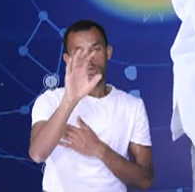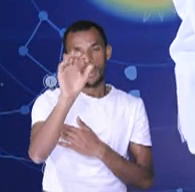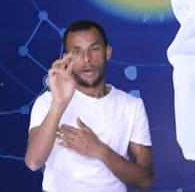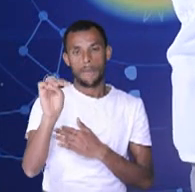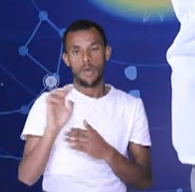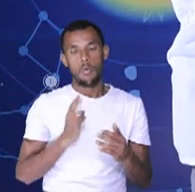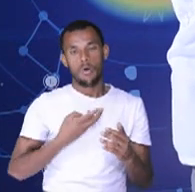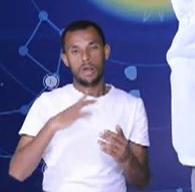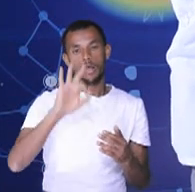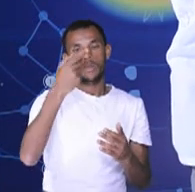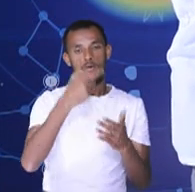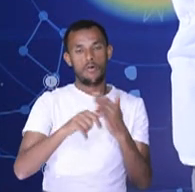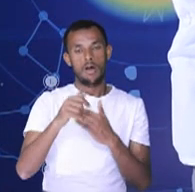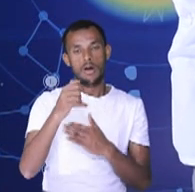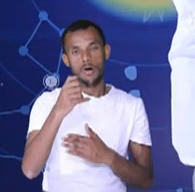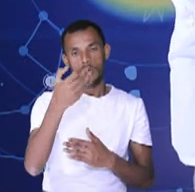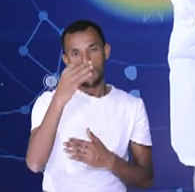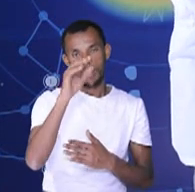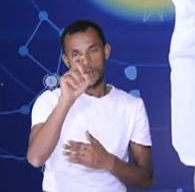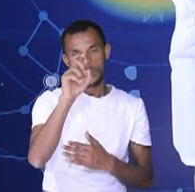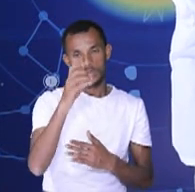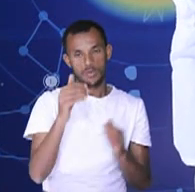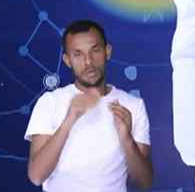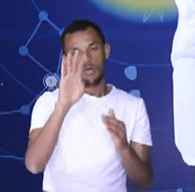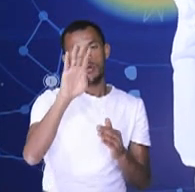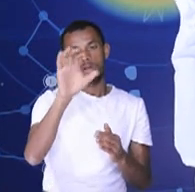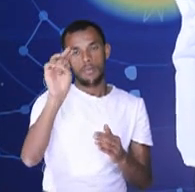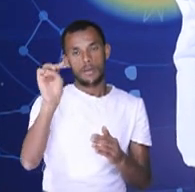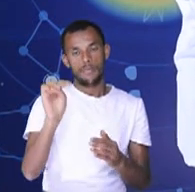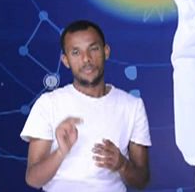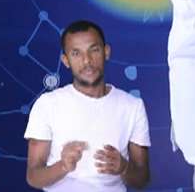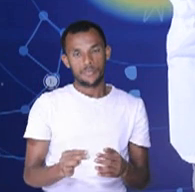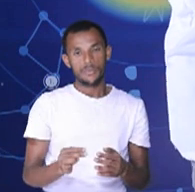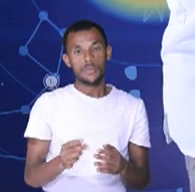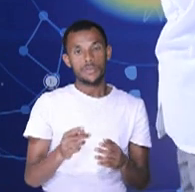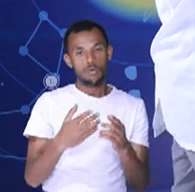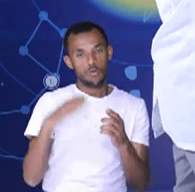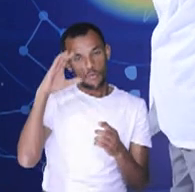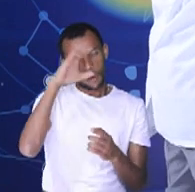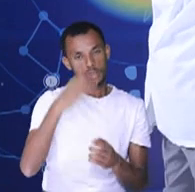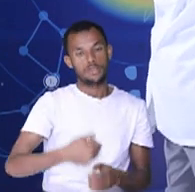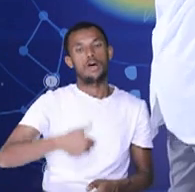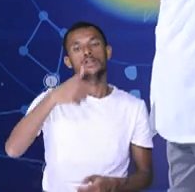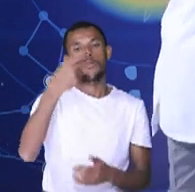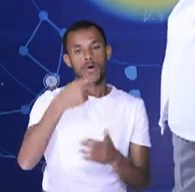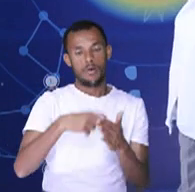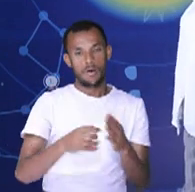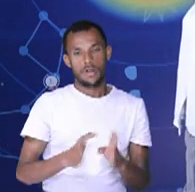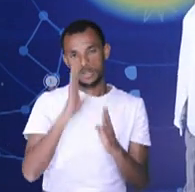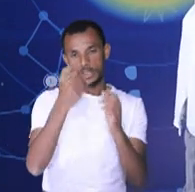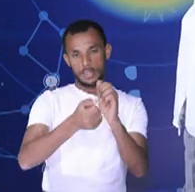So we have the value of x now. We have the value of x. So that to find the other values, so